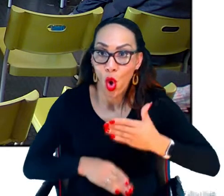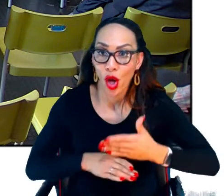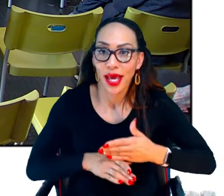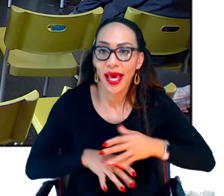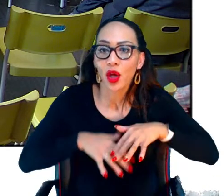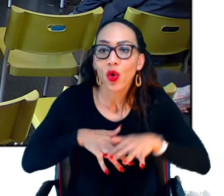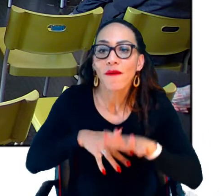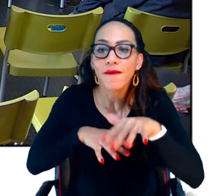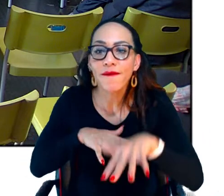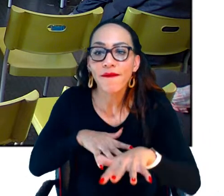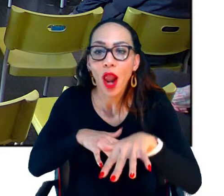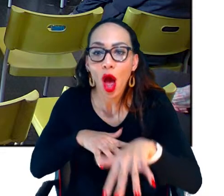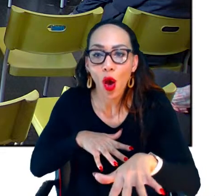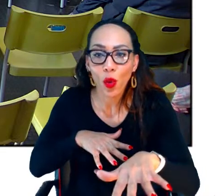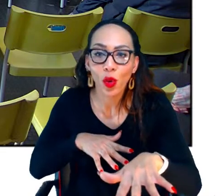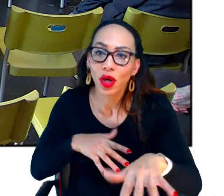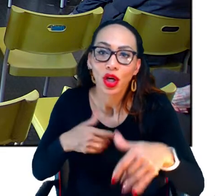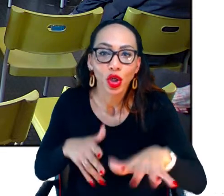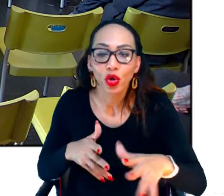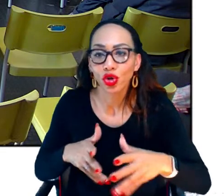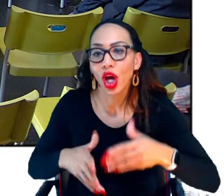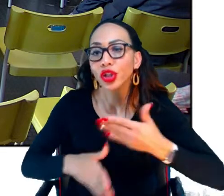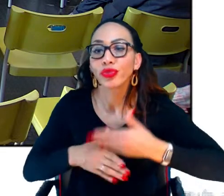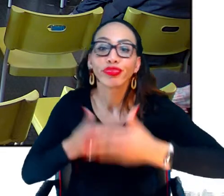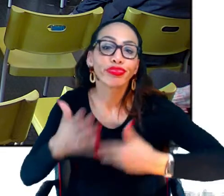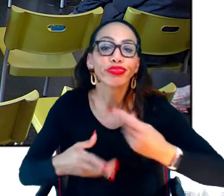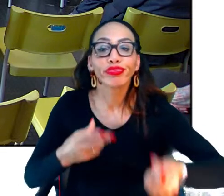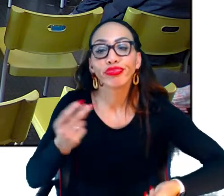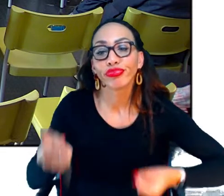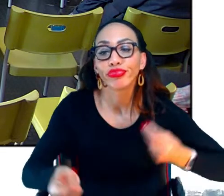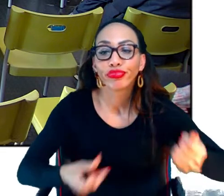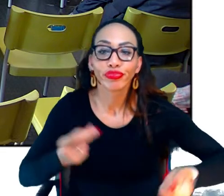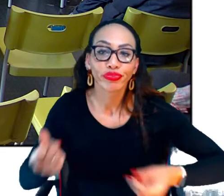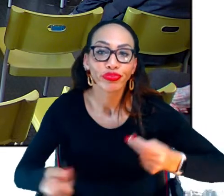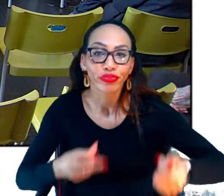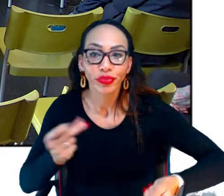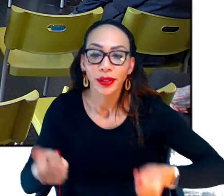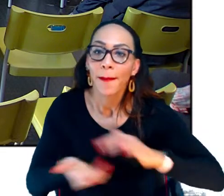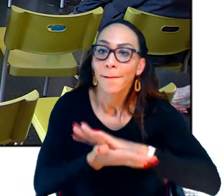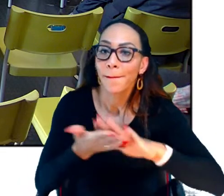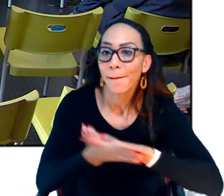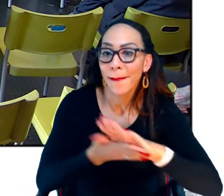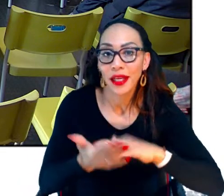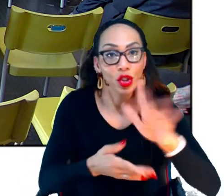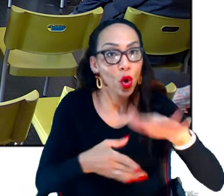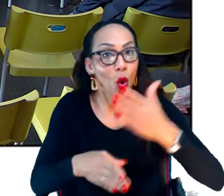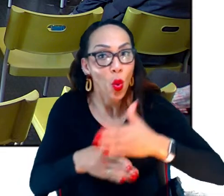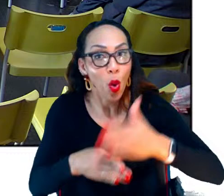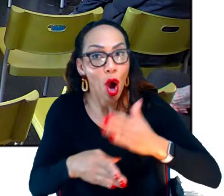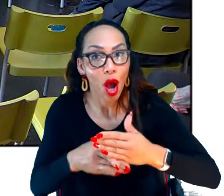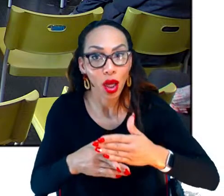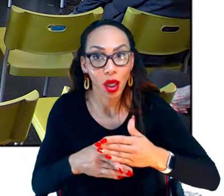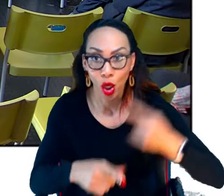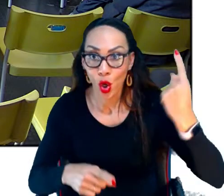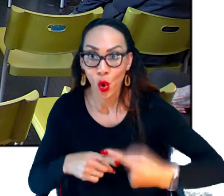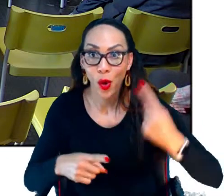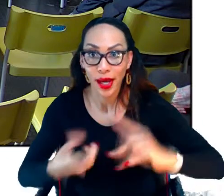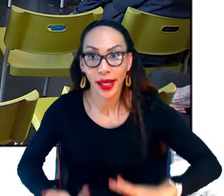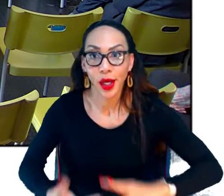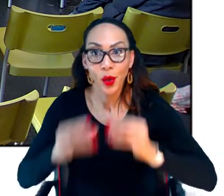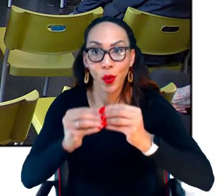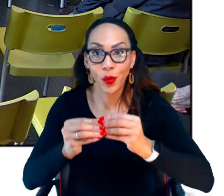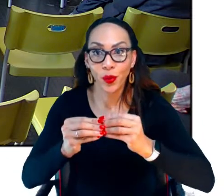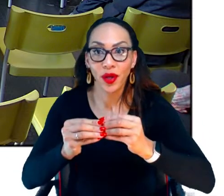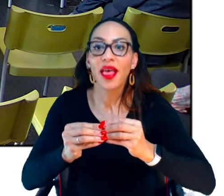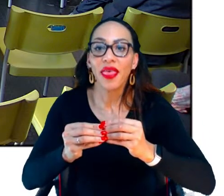your workflow and whether the pieces seem to come together quite quickly and then you move on to the next one, or are you being